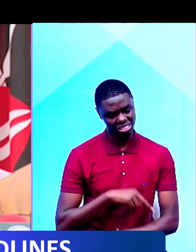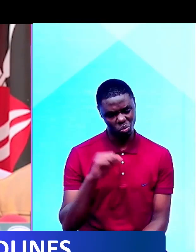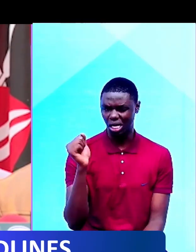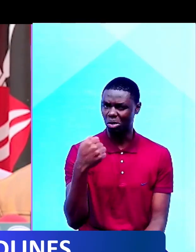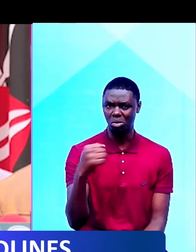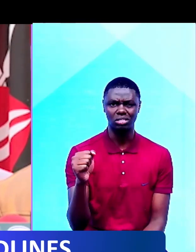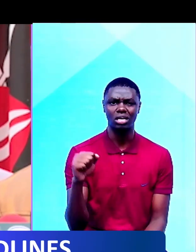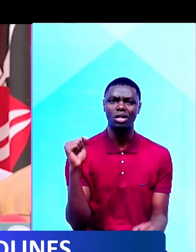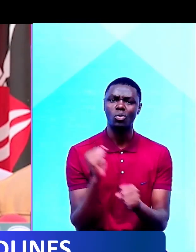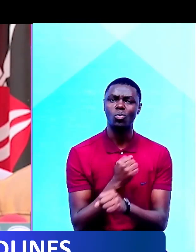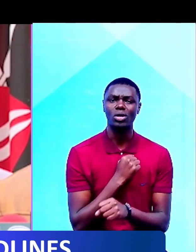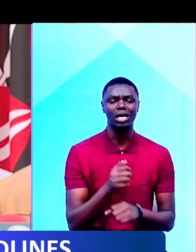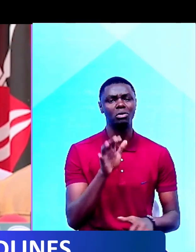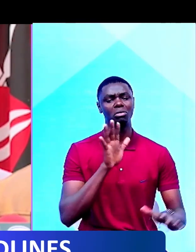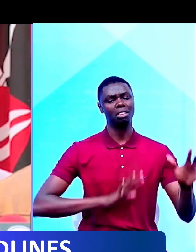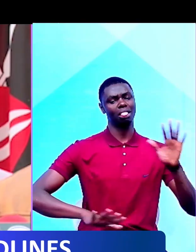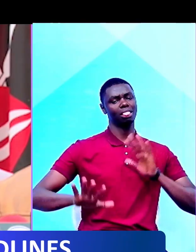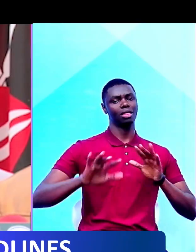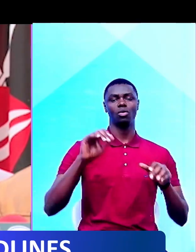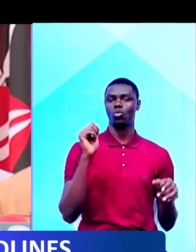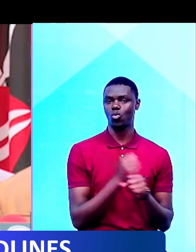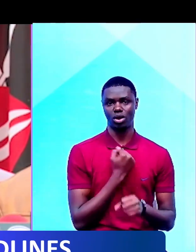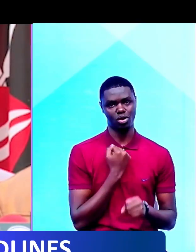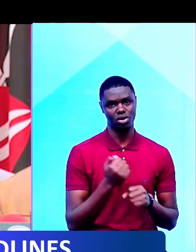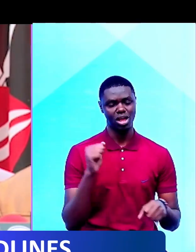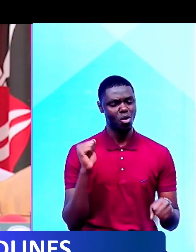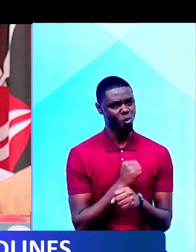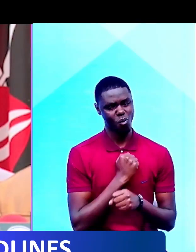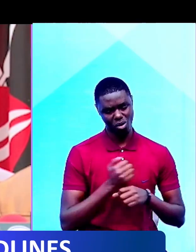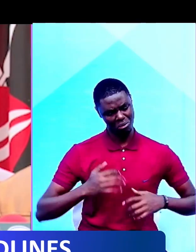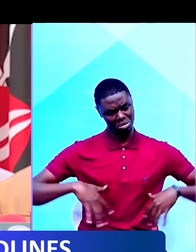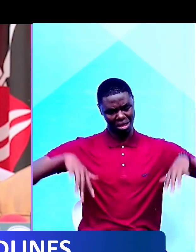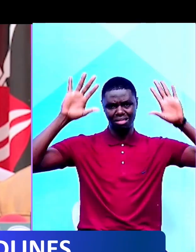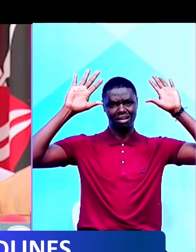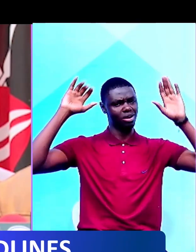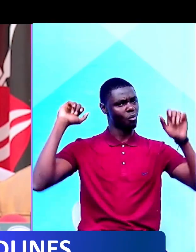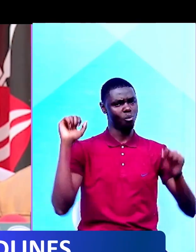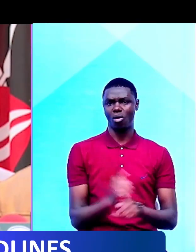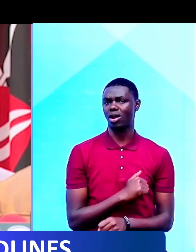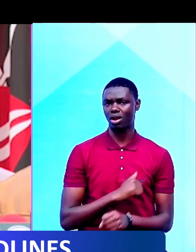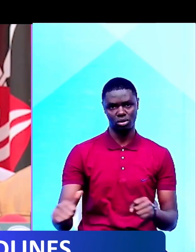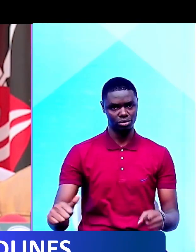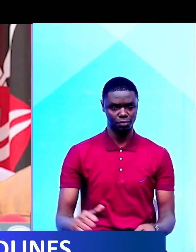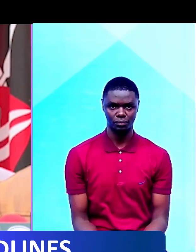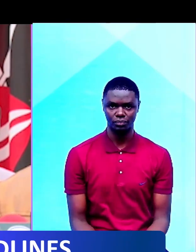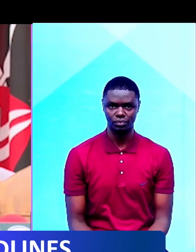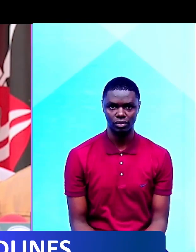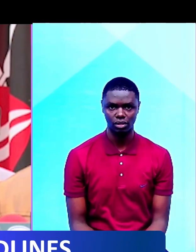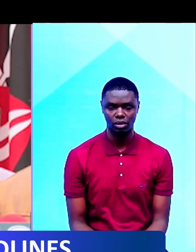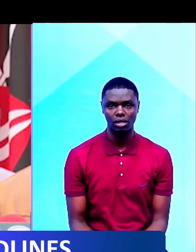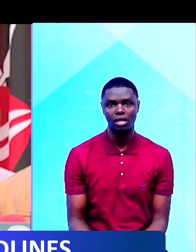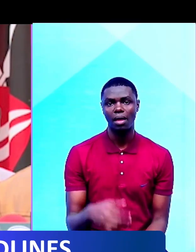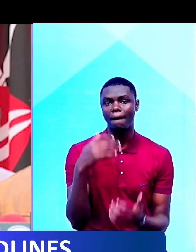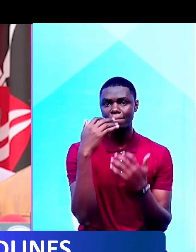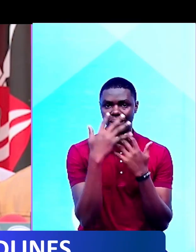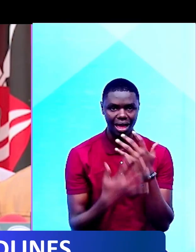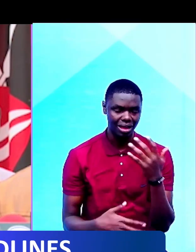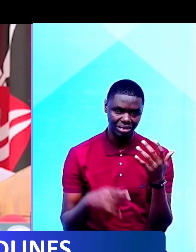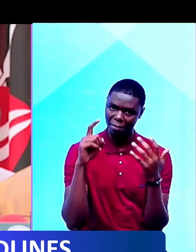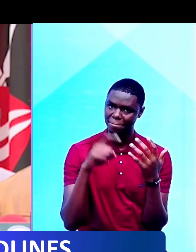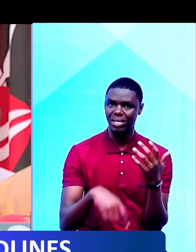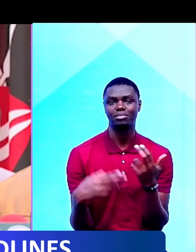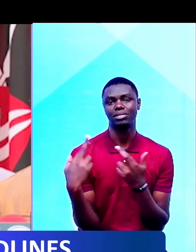not retreat. We will not surrender until every drop of innocent blood is accounted for.